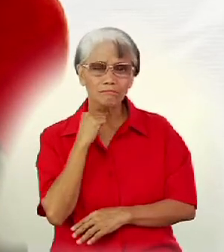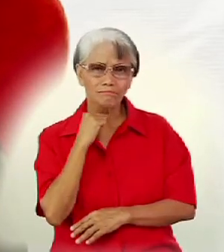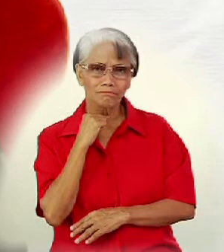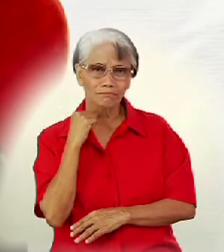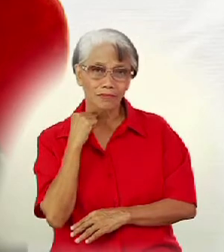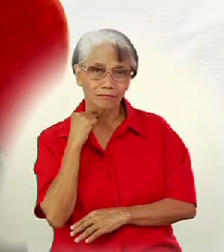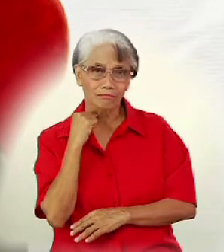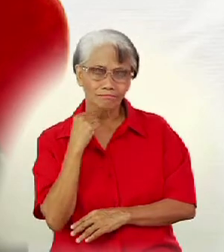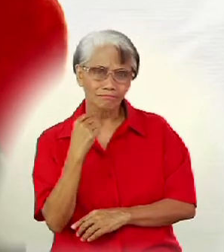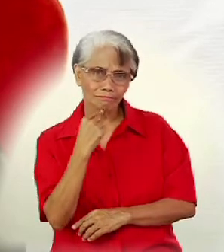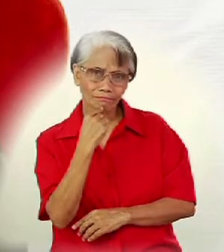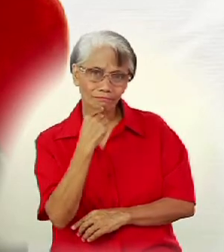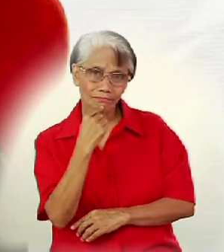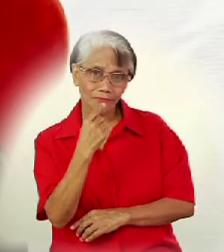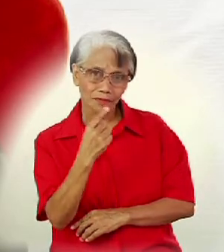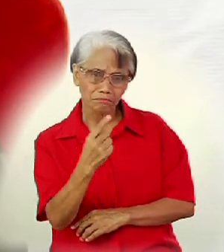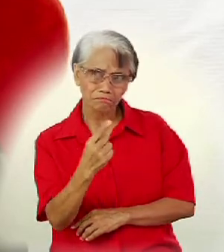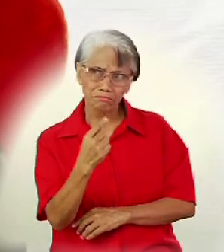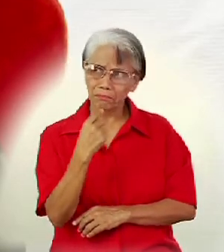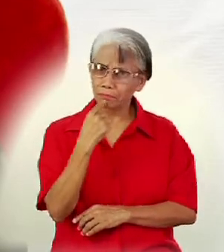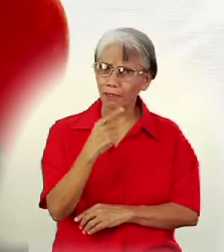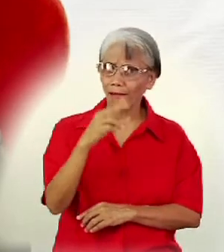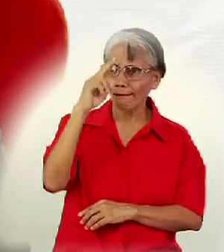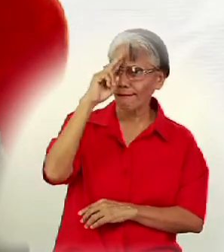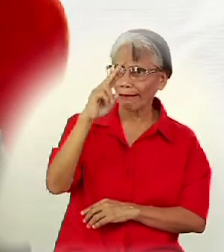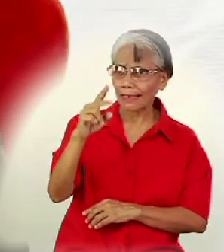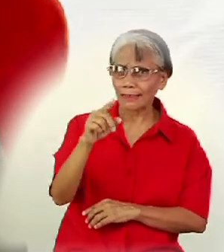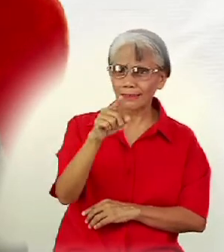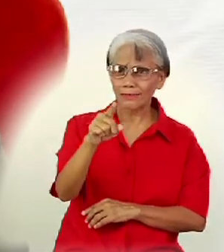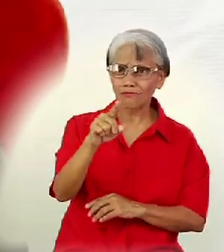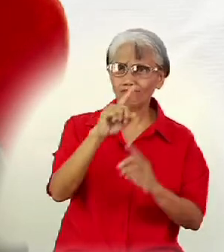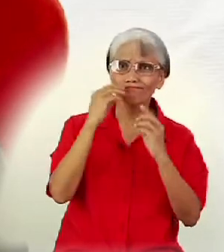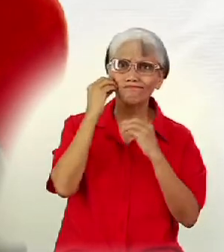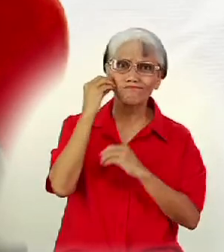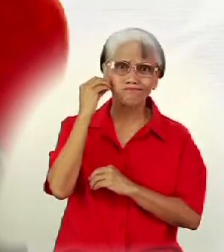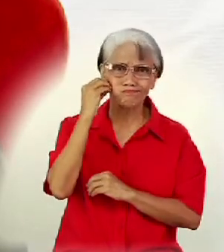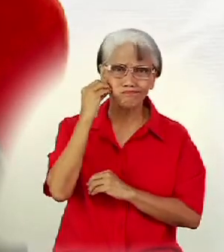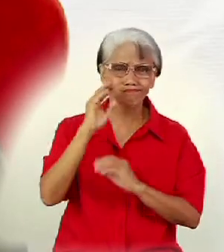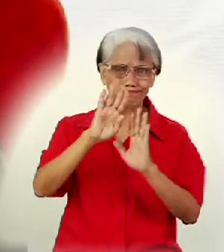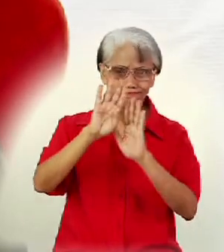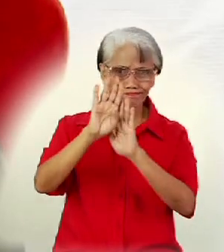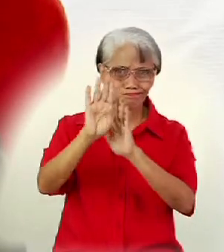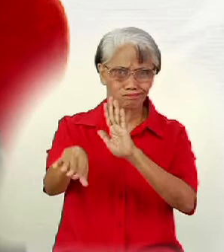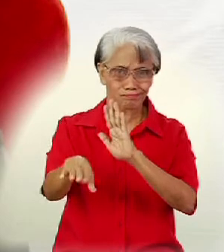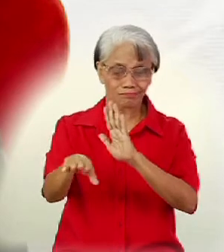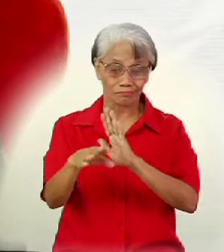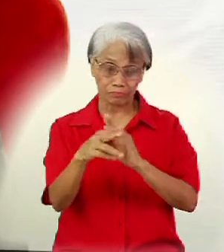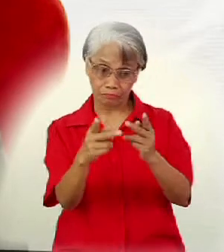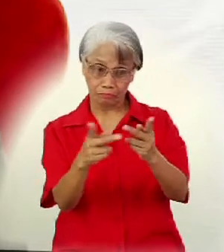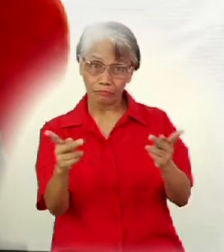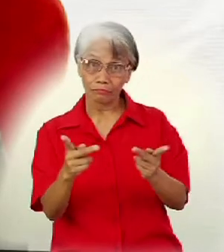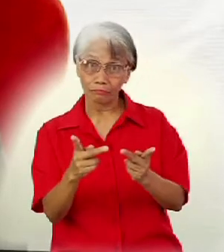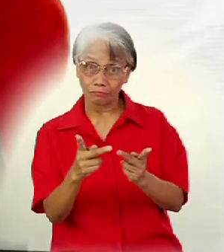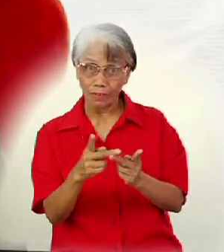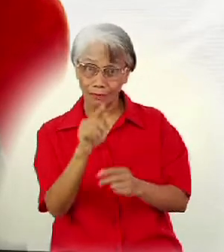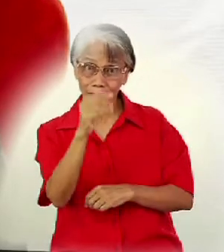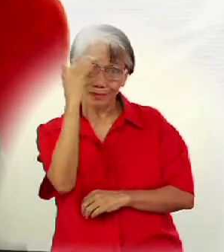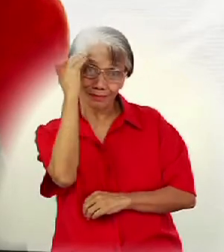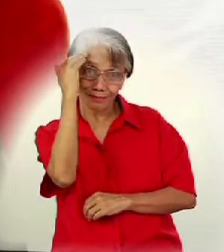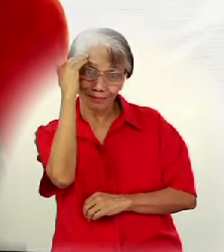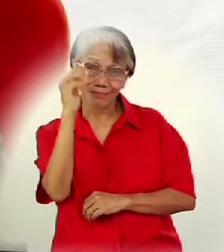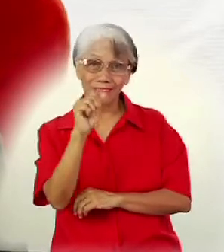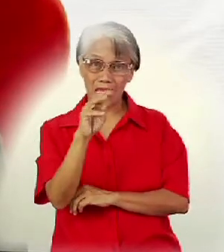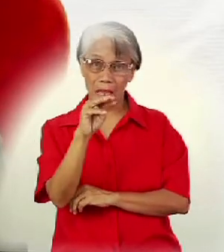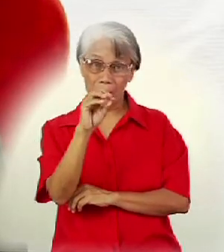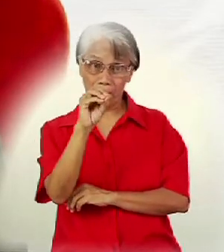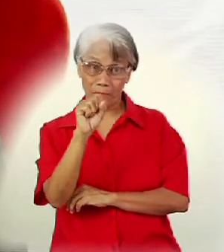the prophet, "Hey, go home. Go back to your place." You know, Amos came from